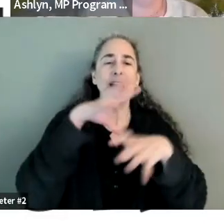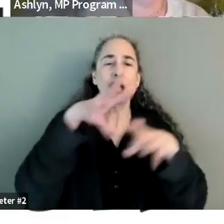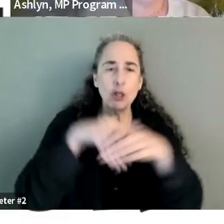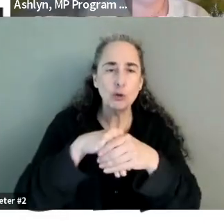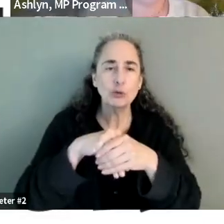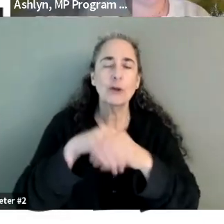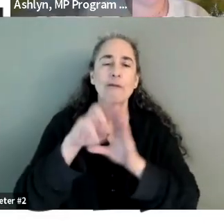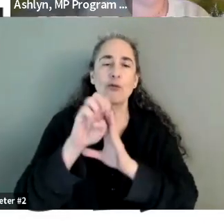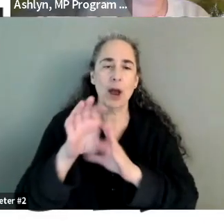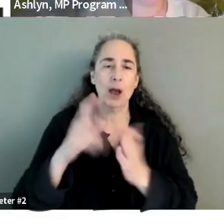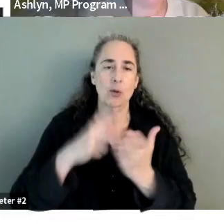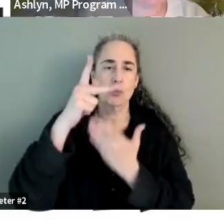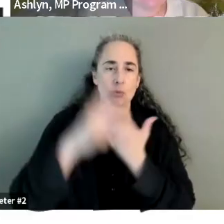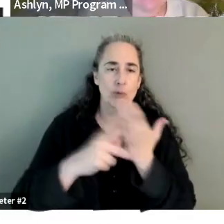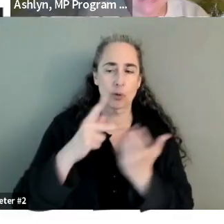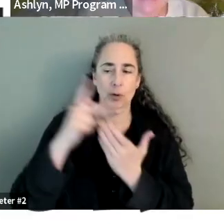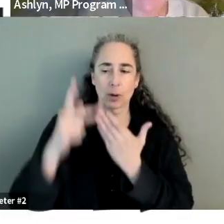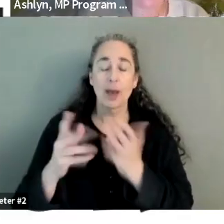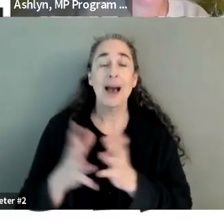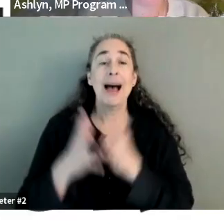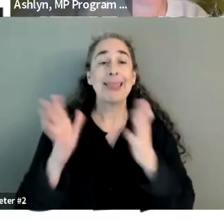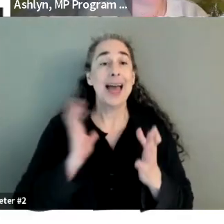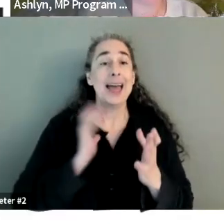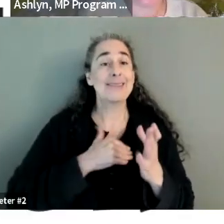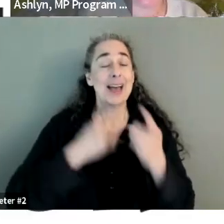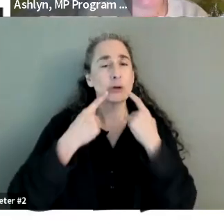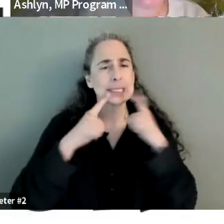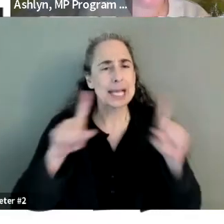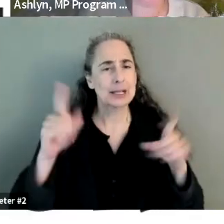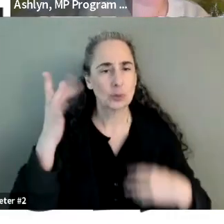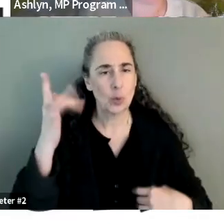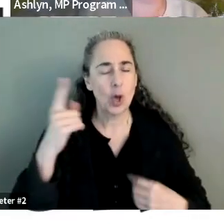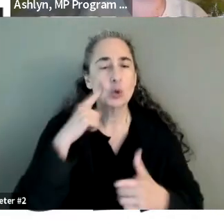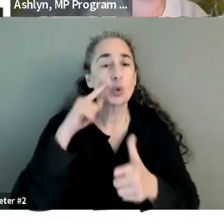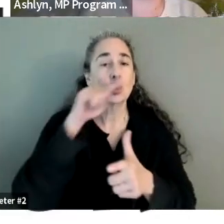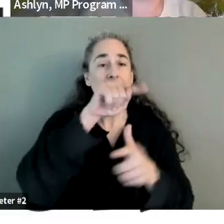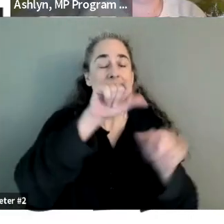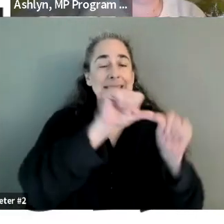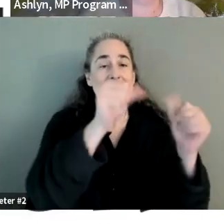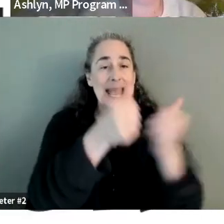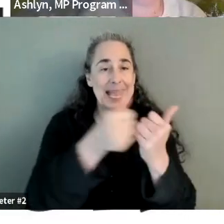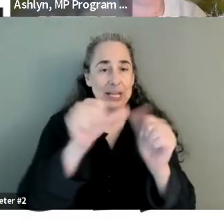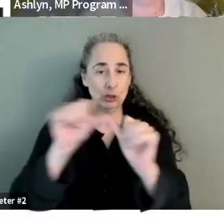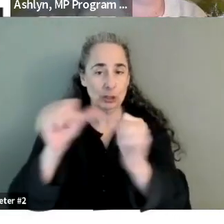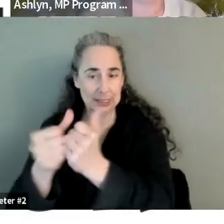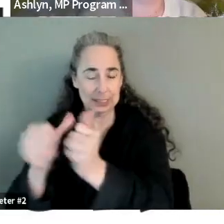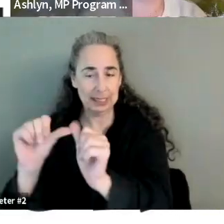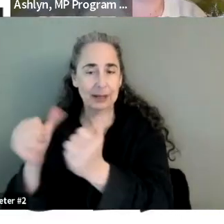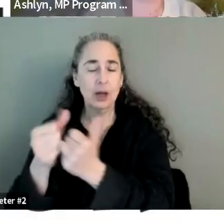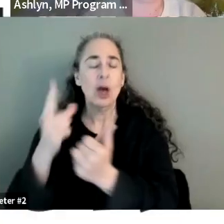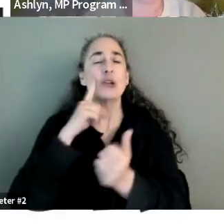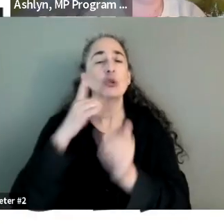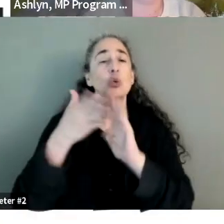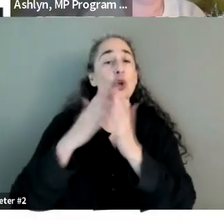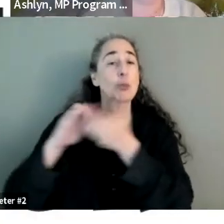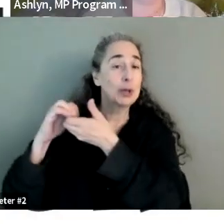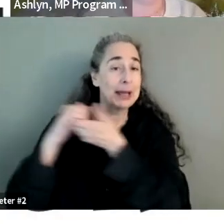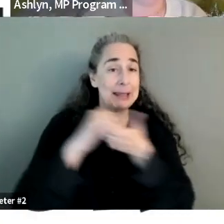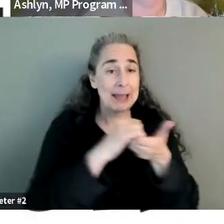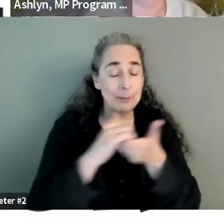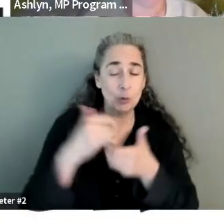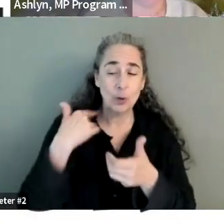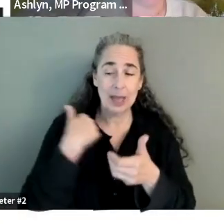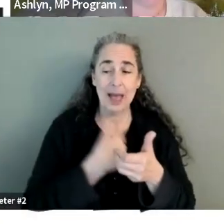programs. We owe much of our success to these agencies, to the community collaborations that we have with